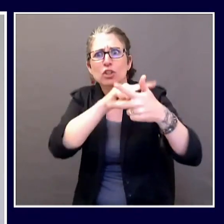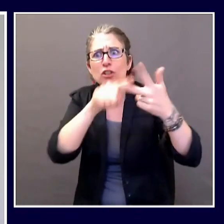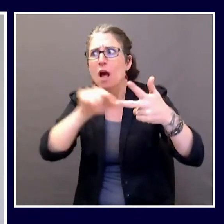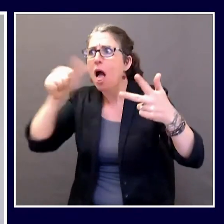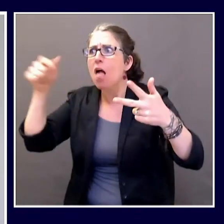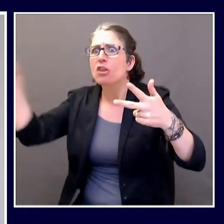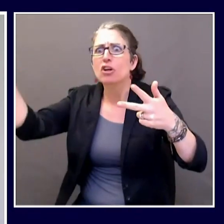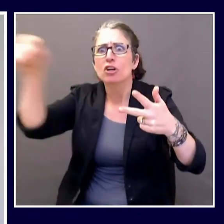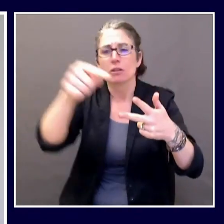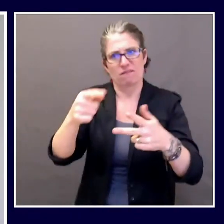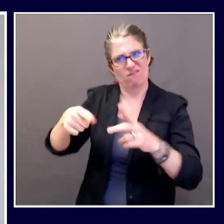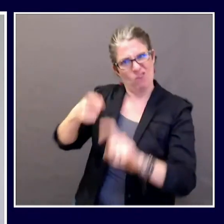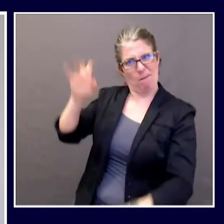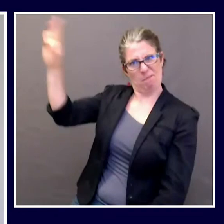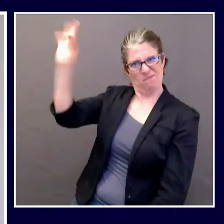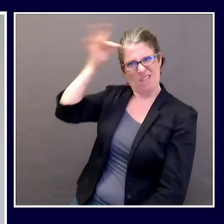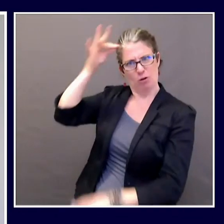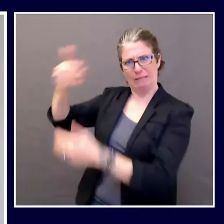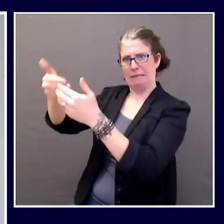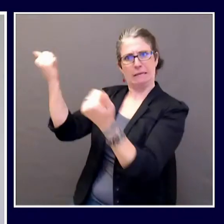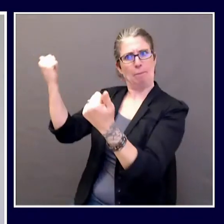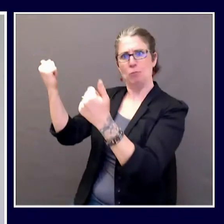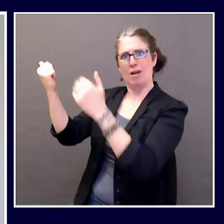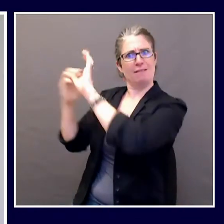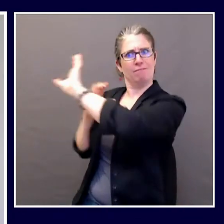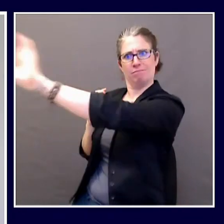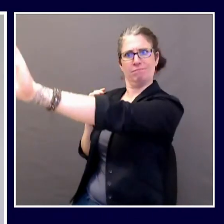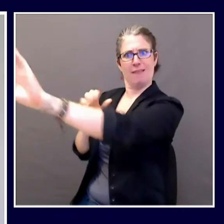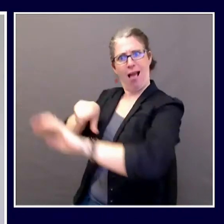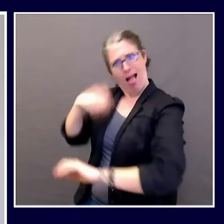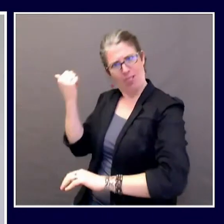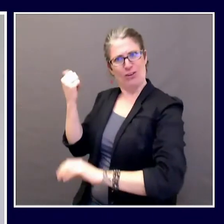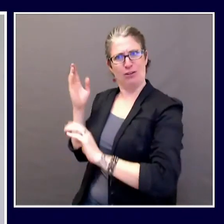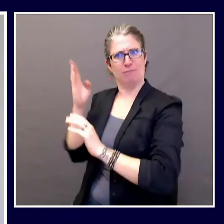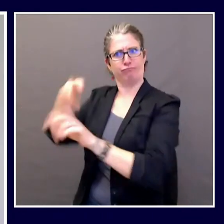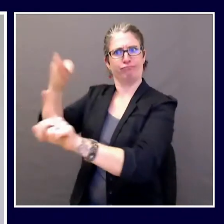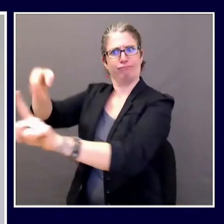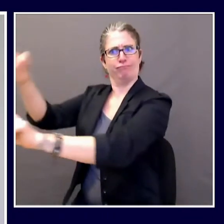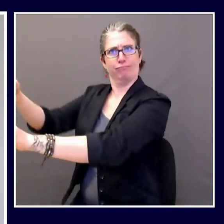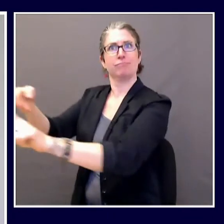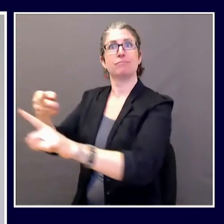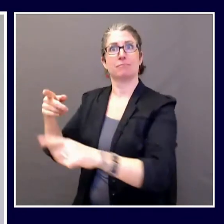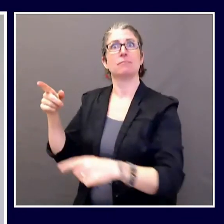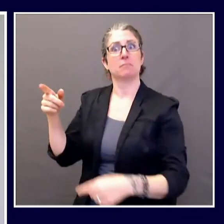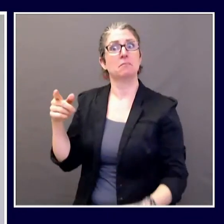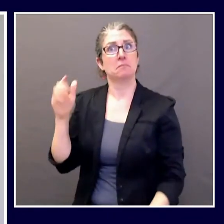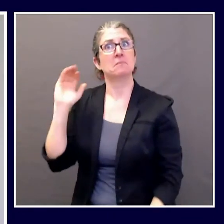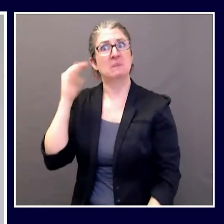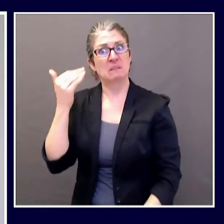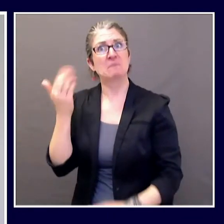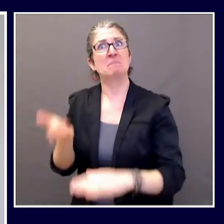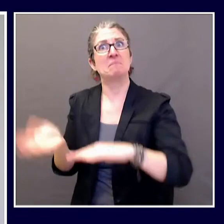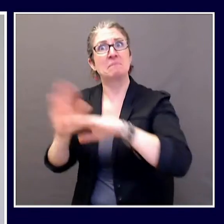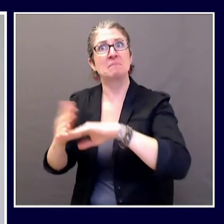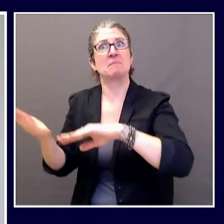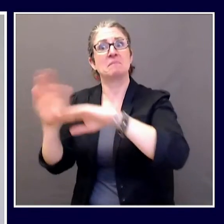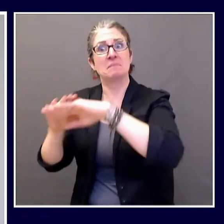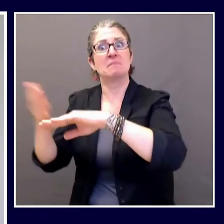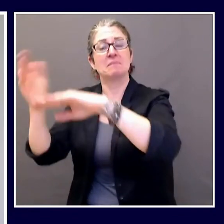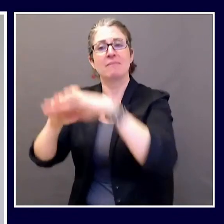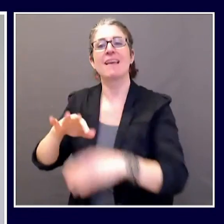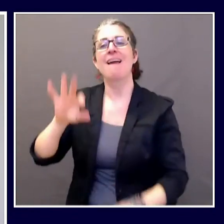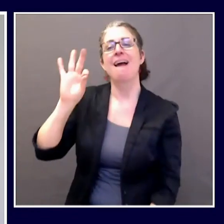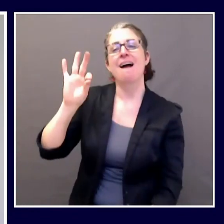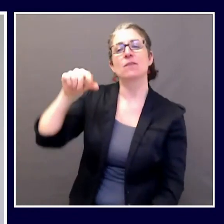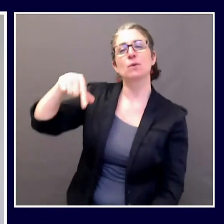retail pharmacies, as well as increasingly federally qualified health centers. We usually learn about what those facilities will